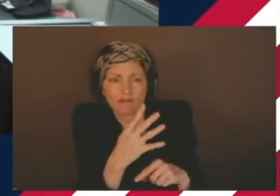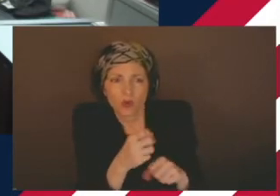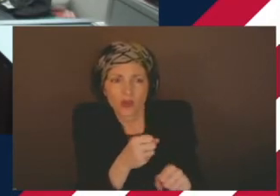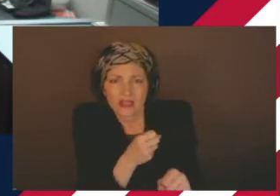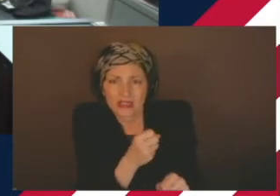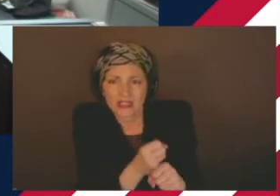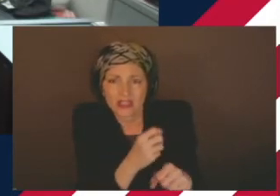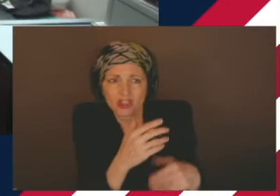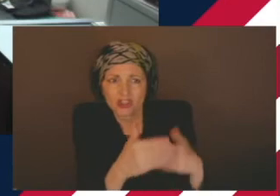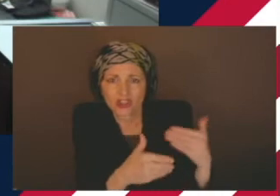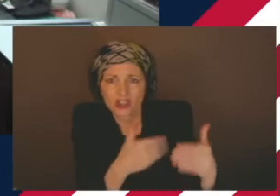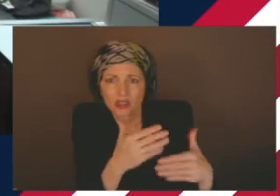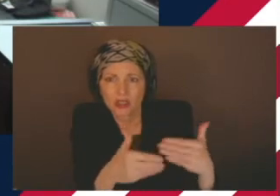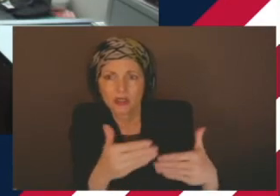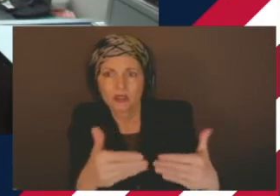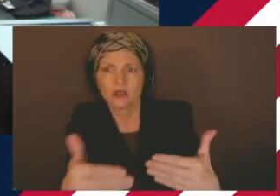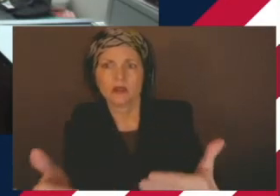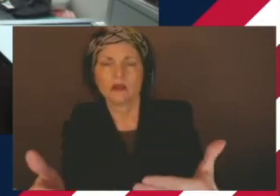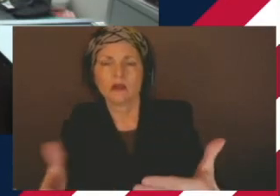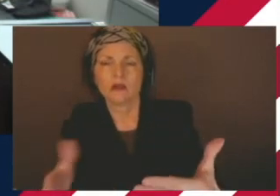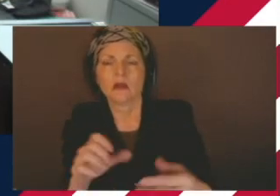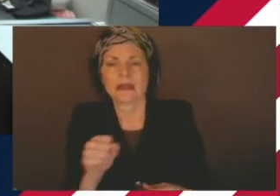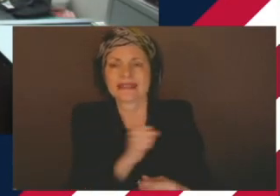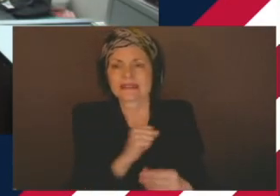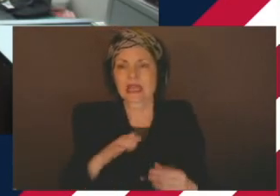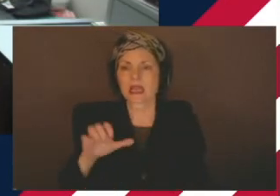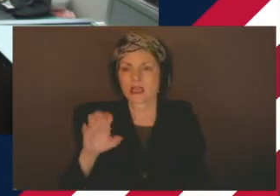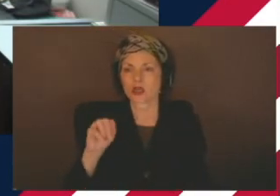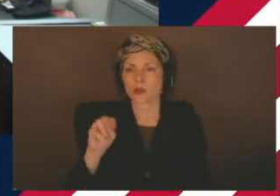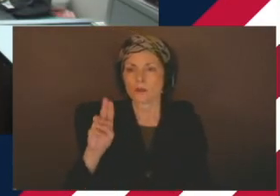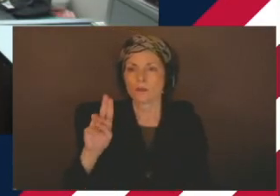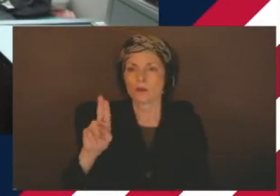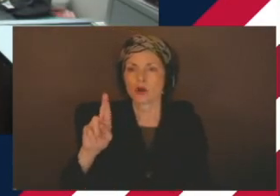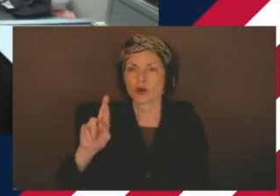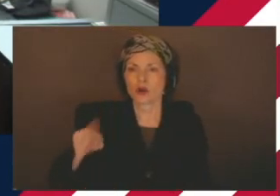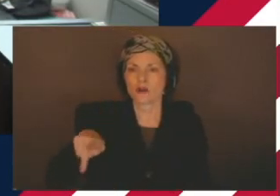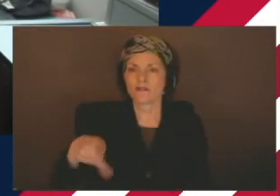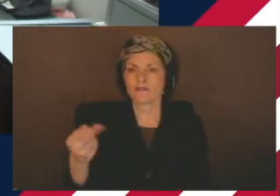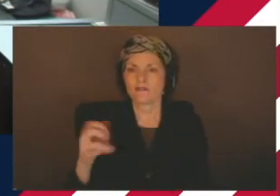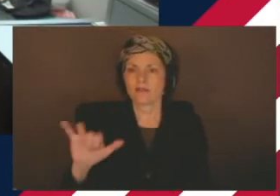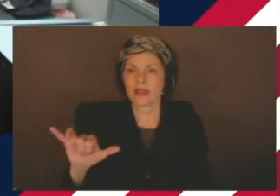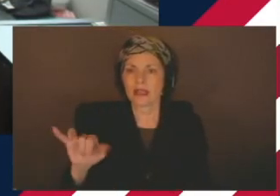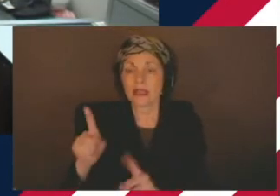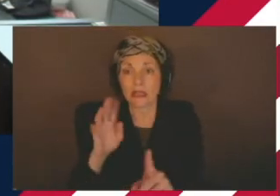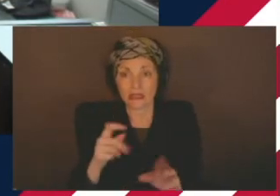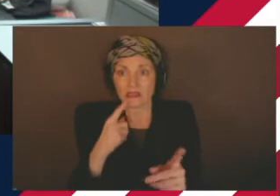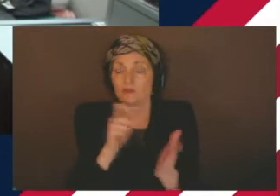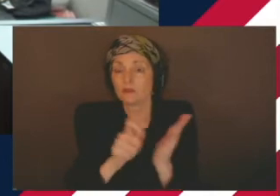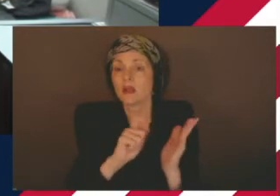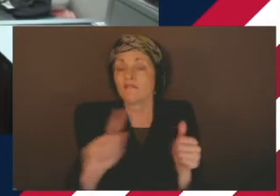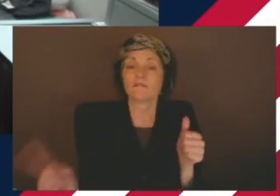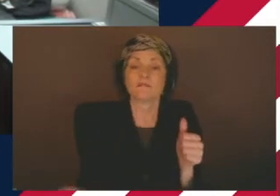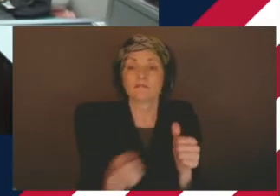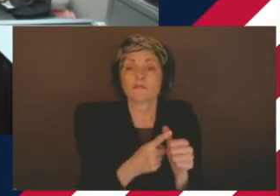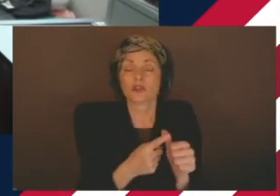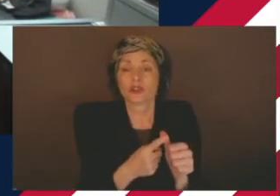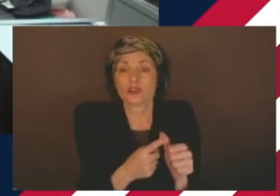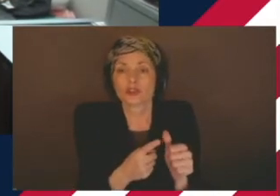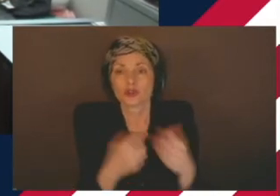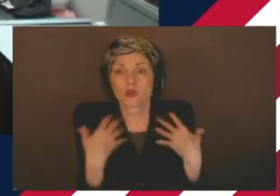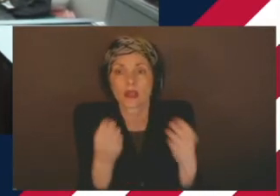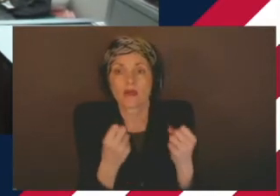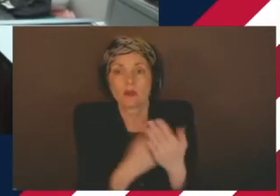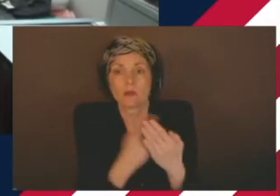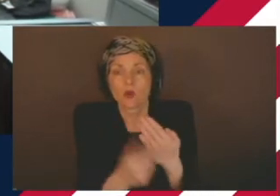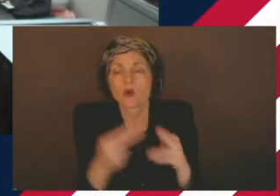Murthy, under President Obama, issued the first ever Surgeon General's report on addiction, alcohol, and drugs called